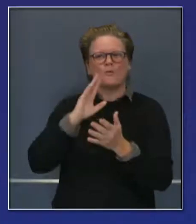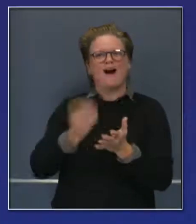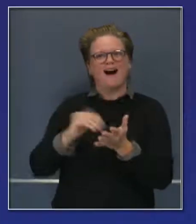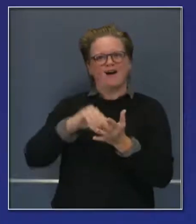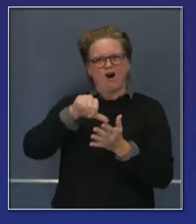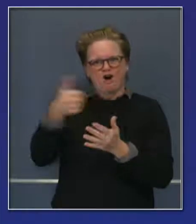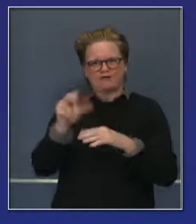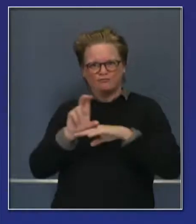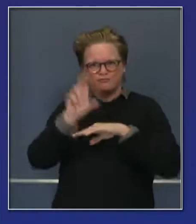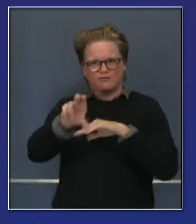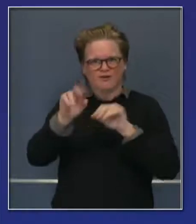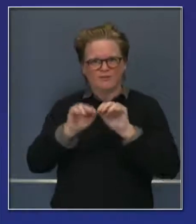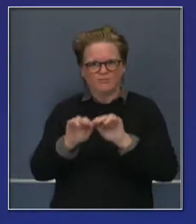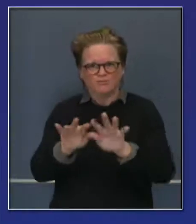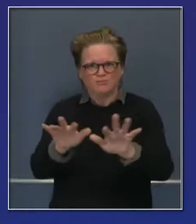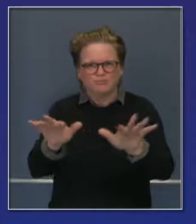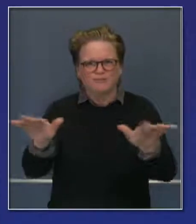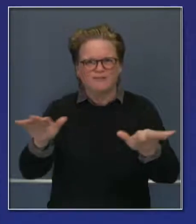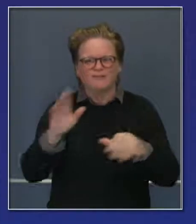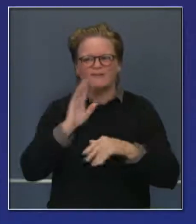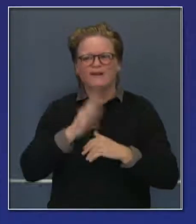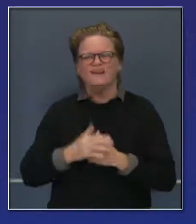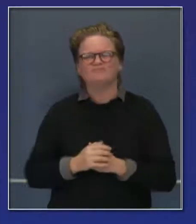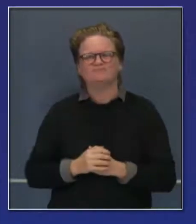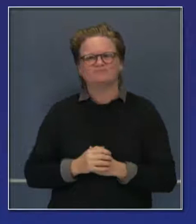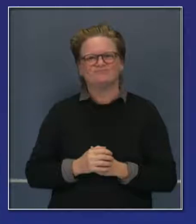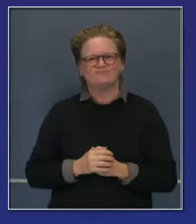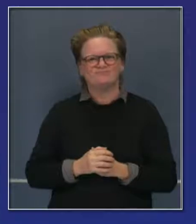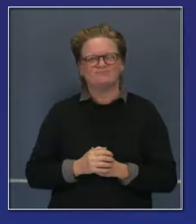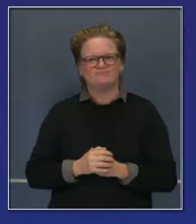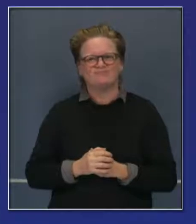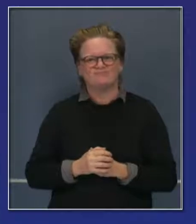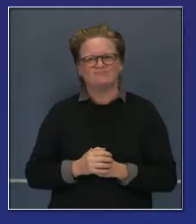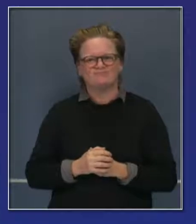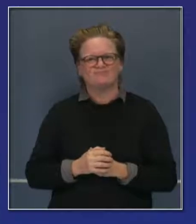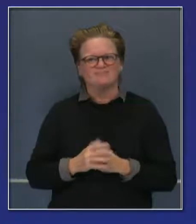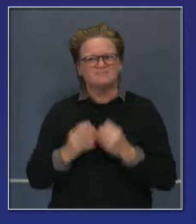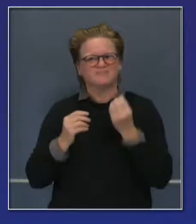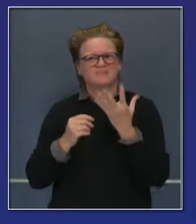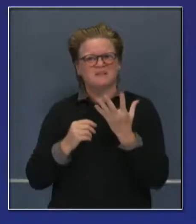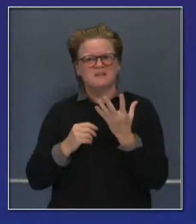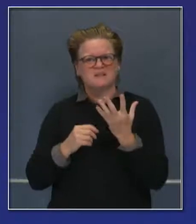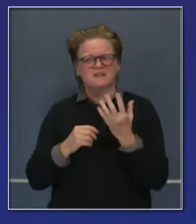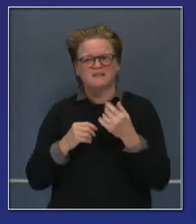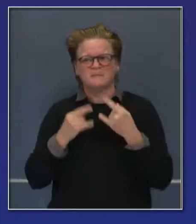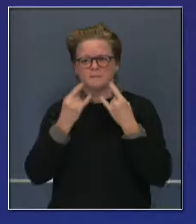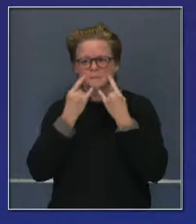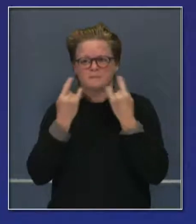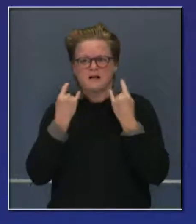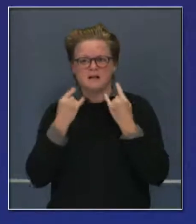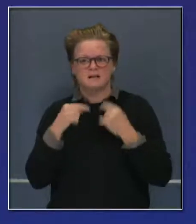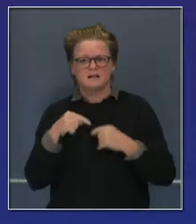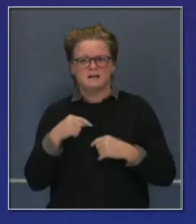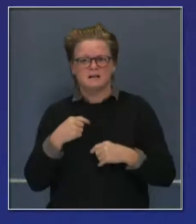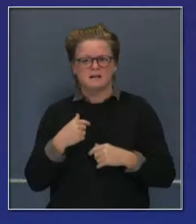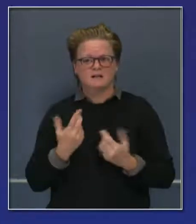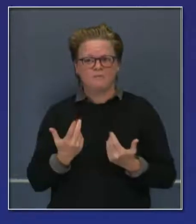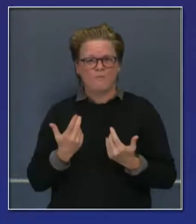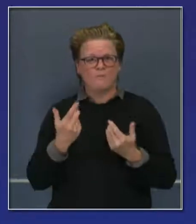legislators. We sent them out to celebrities. But I want to tell you, these aren't just a mask. They're a mask with a message. Message